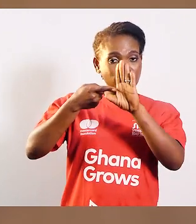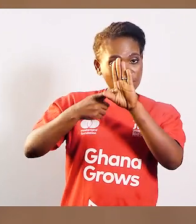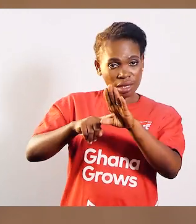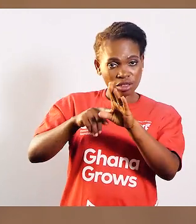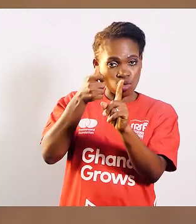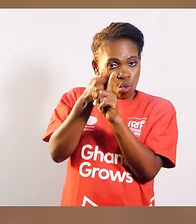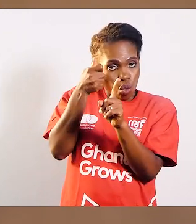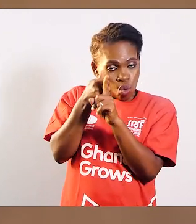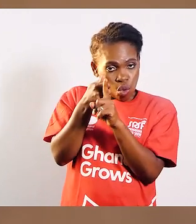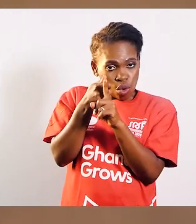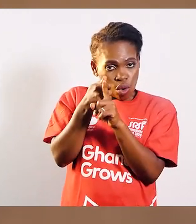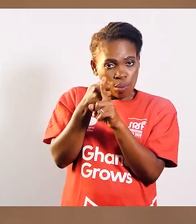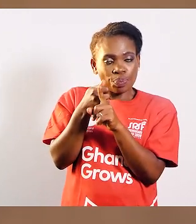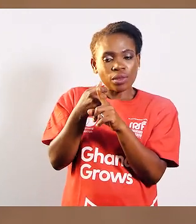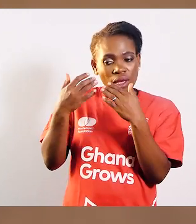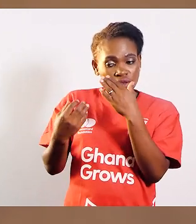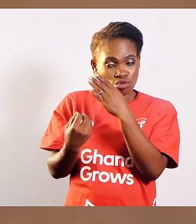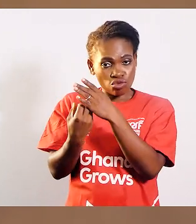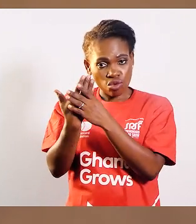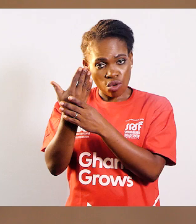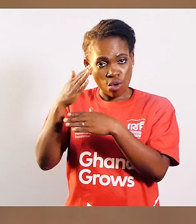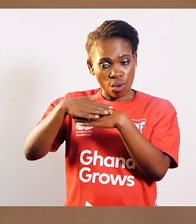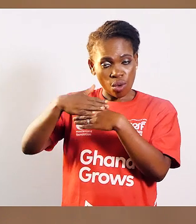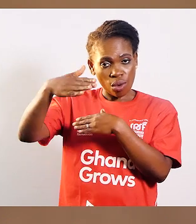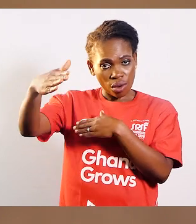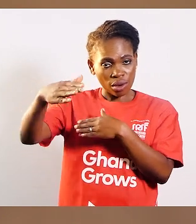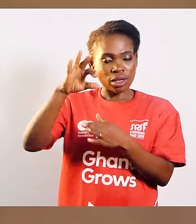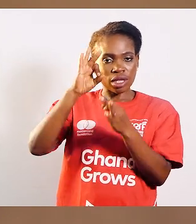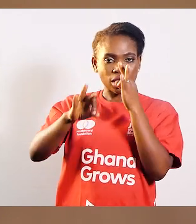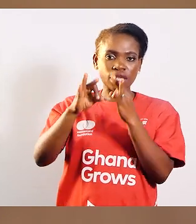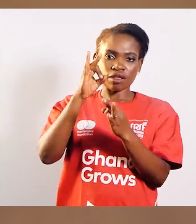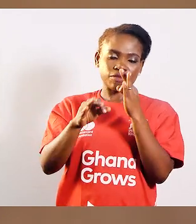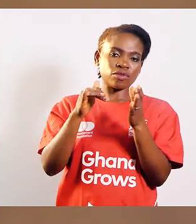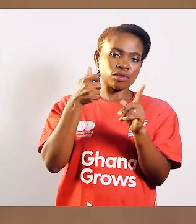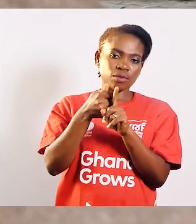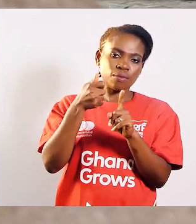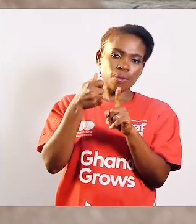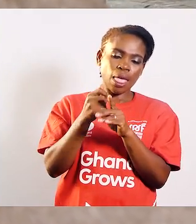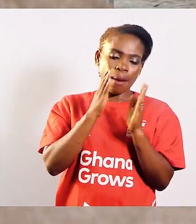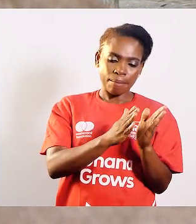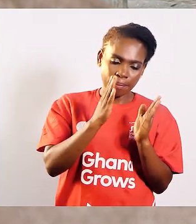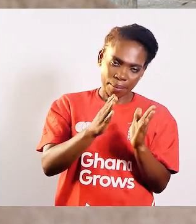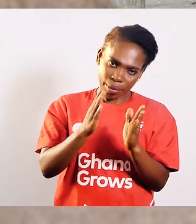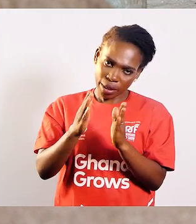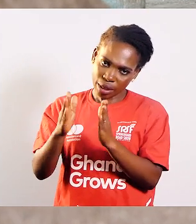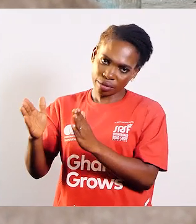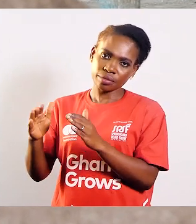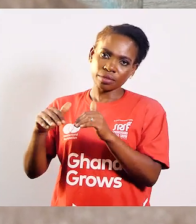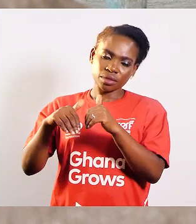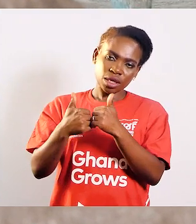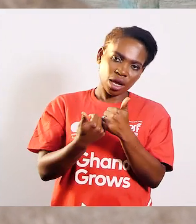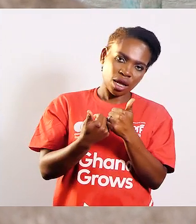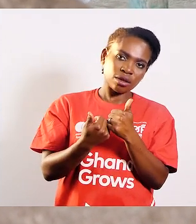agri-related business. You see, it's good to start something of your own and grow it over time. If you are doing 10